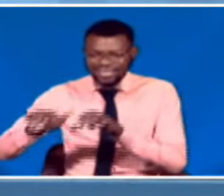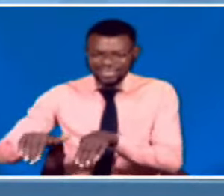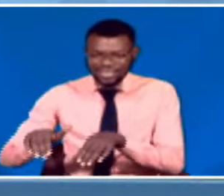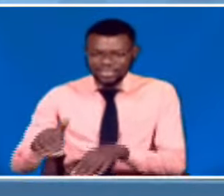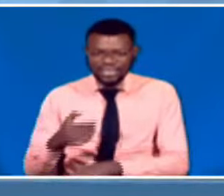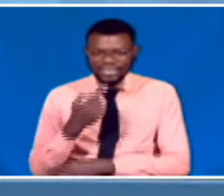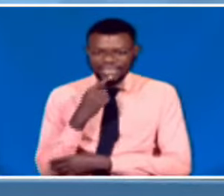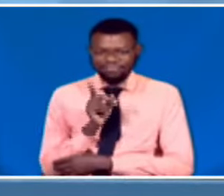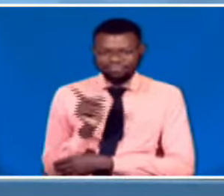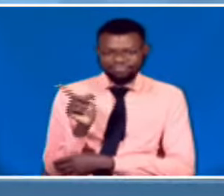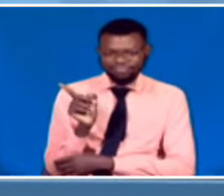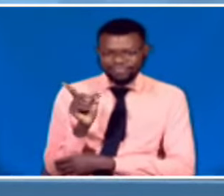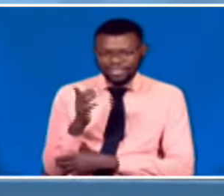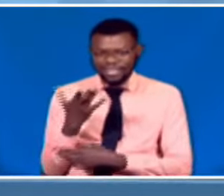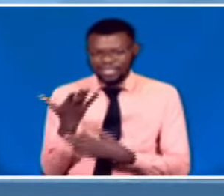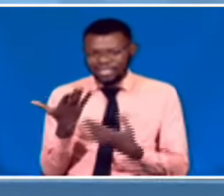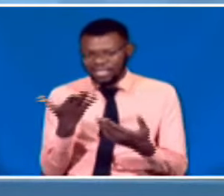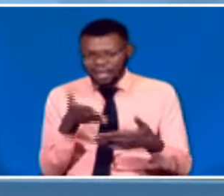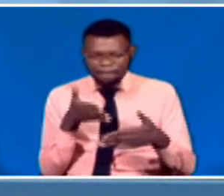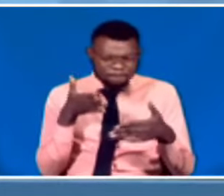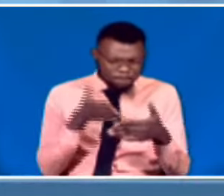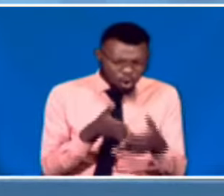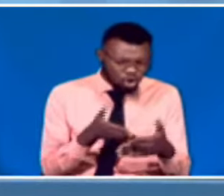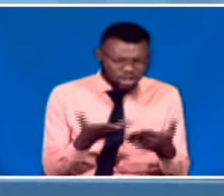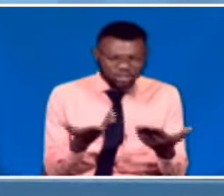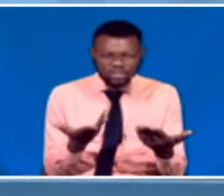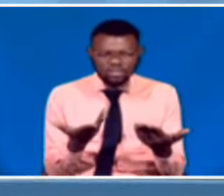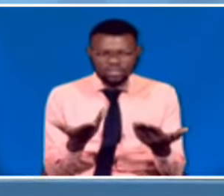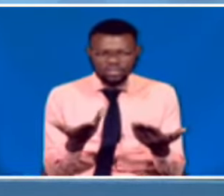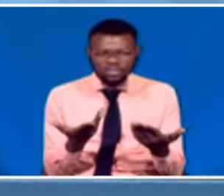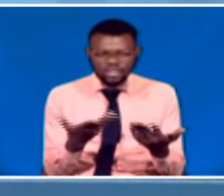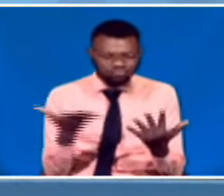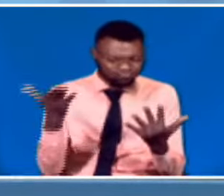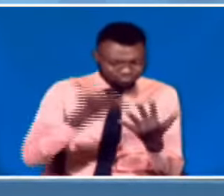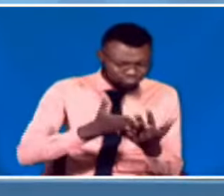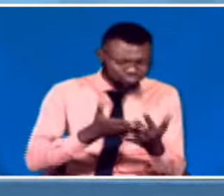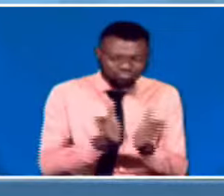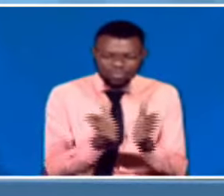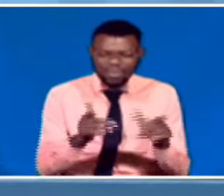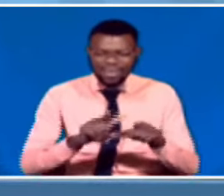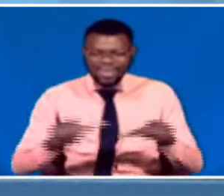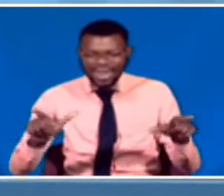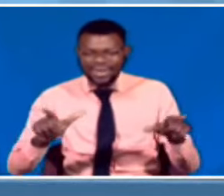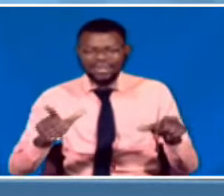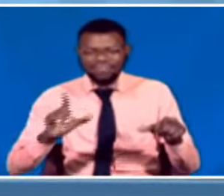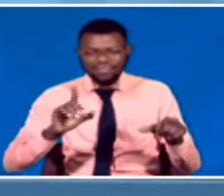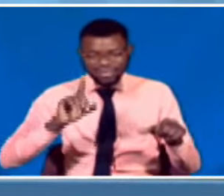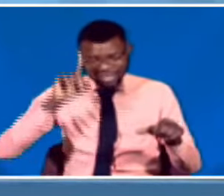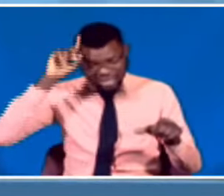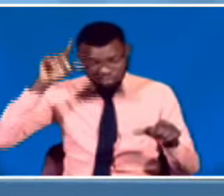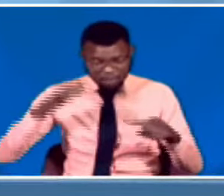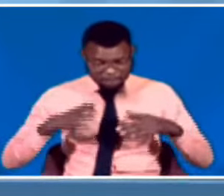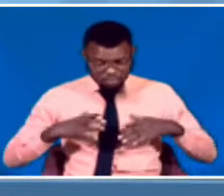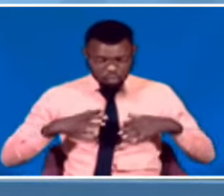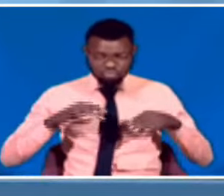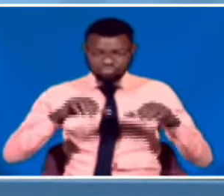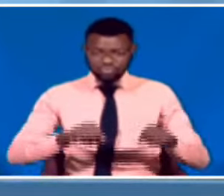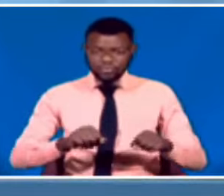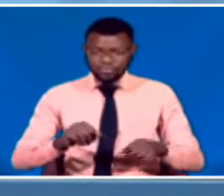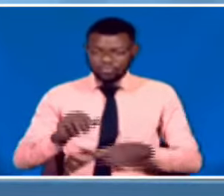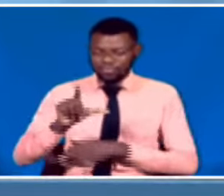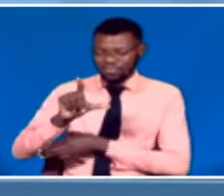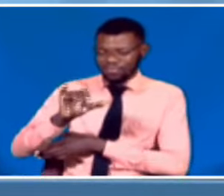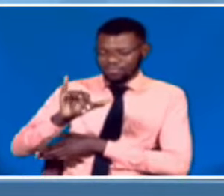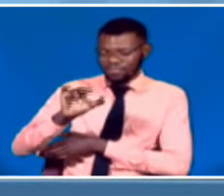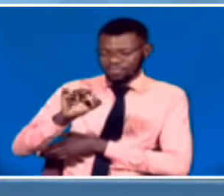of grabbed public land in Nyandarua. Now, according to EACC, Linturi had filed a notice through the Office of the